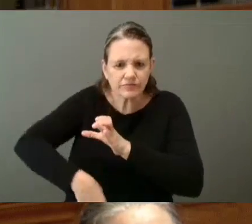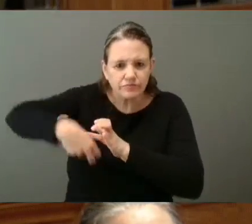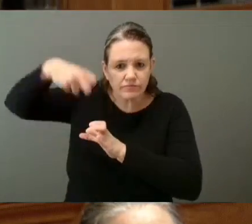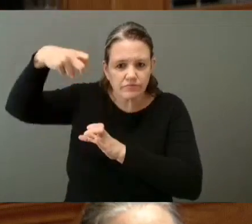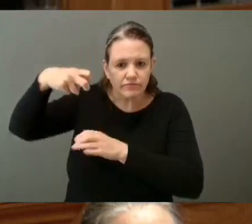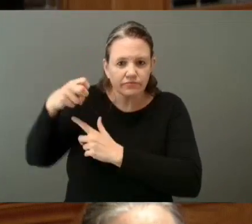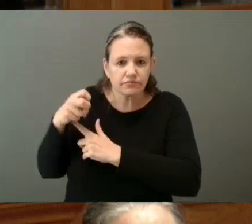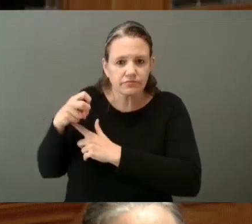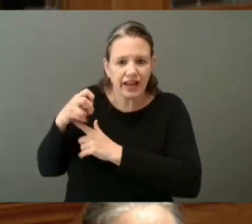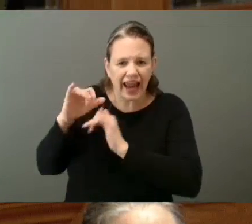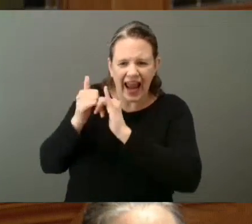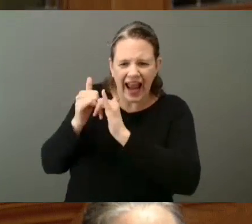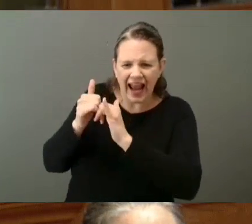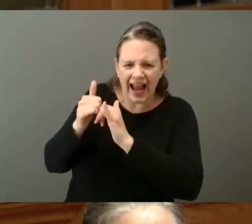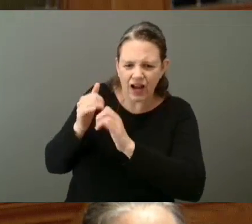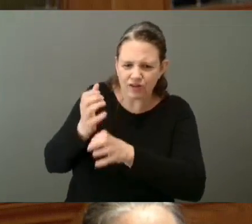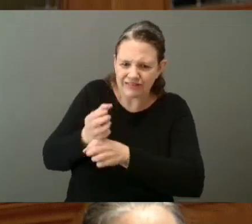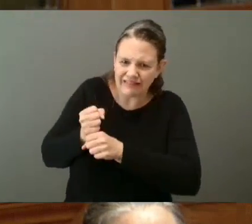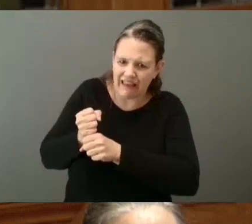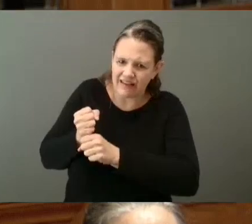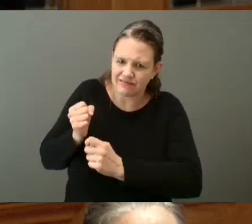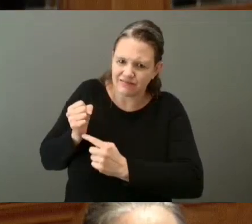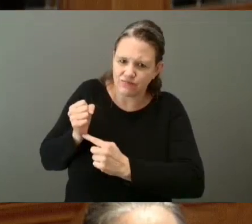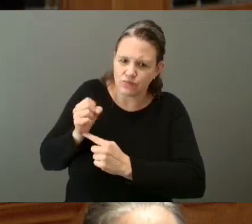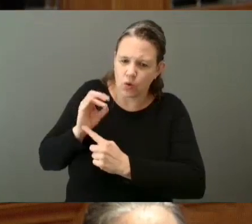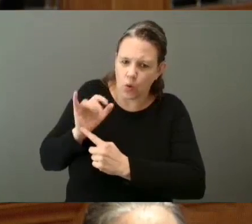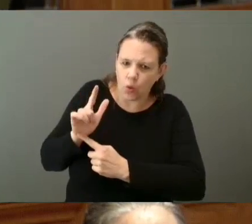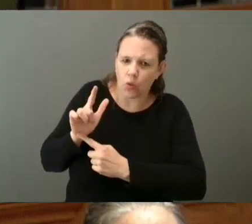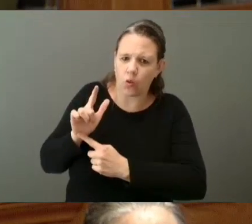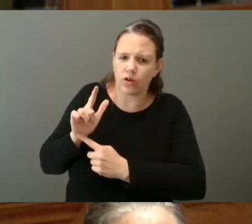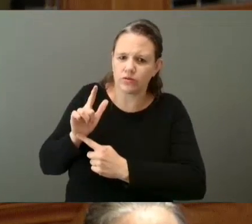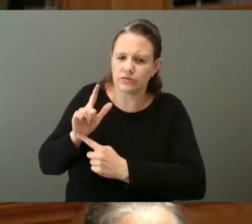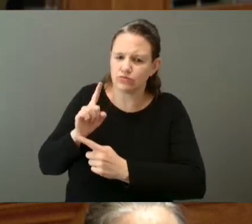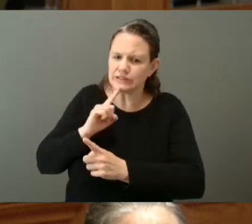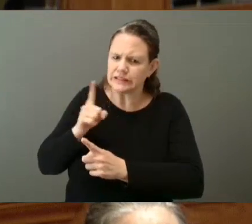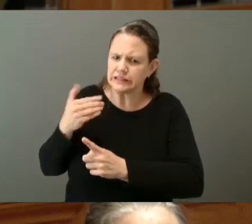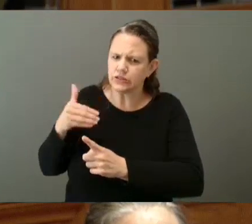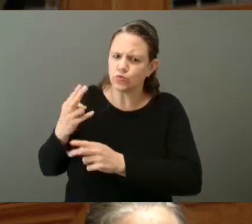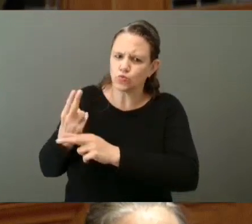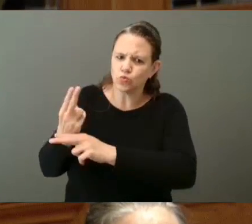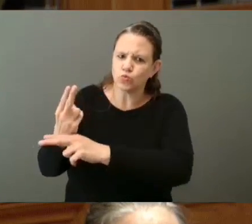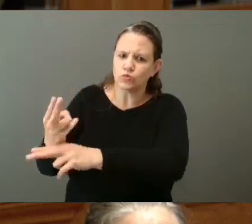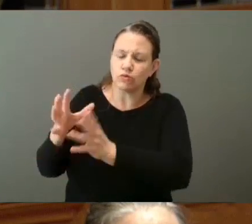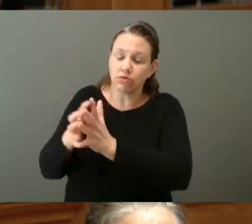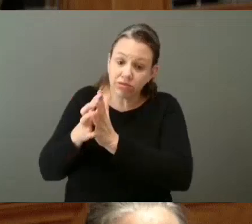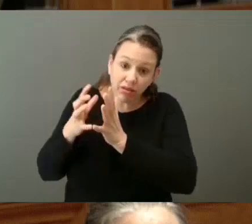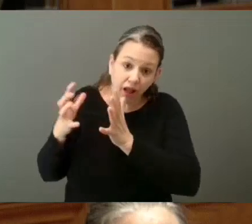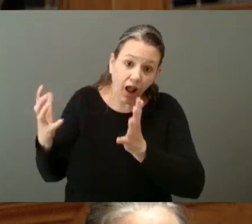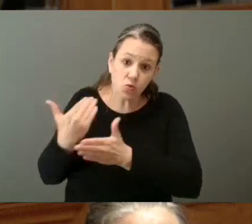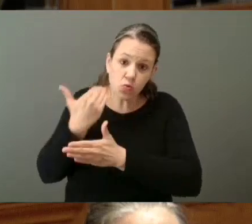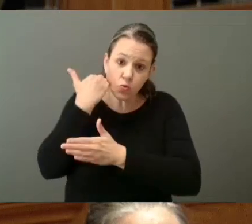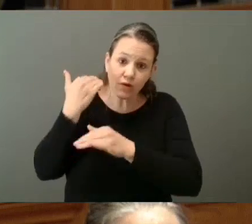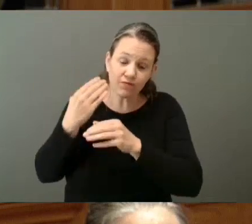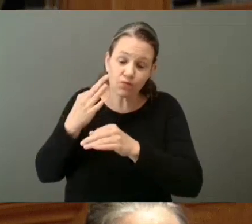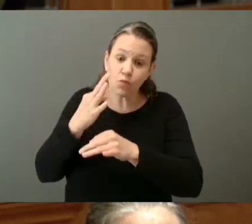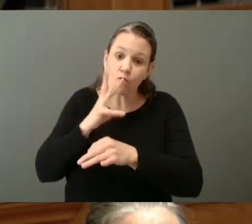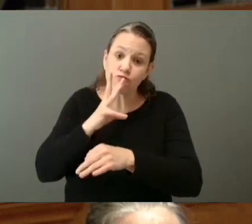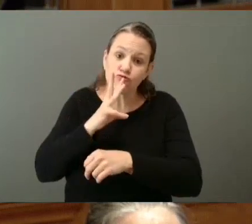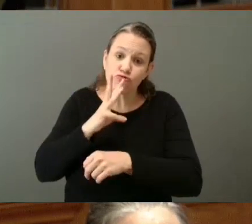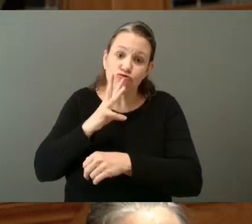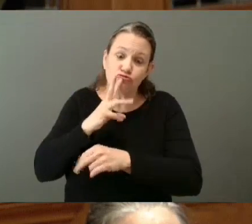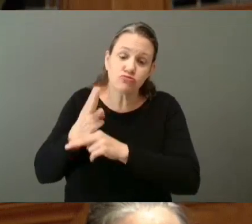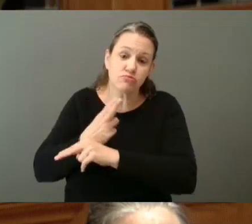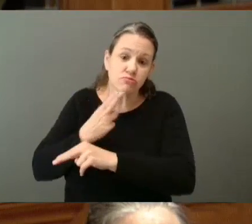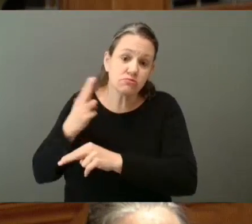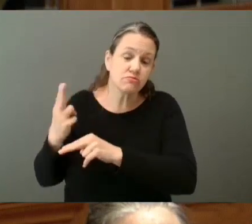asthma, low birth rates, and other serious health concerns. It causes earthquakes. It leads to sour gas leaks and loss of agricultural